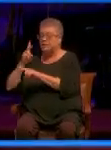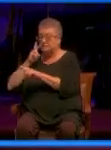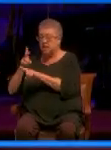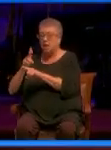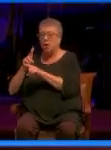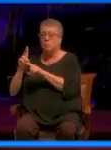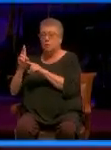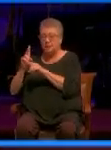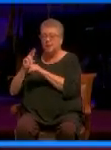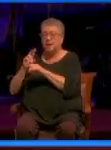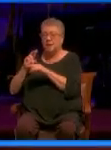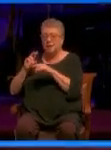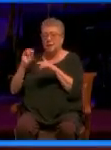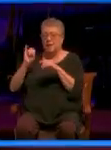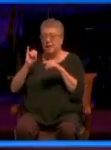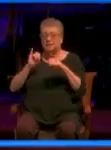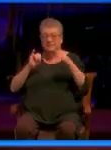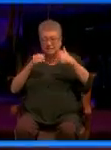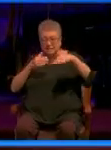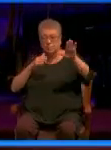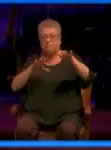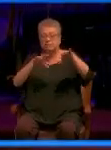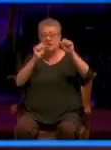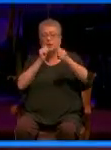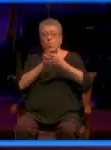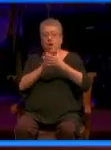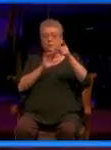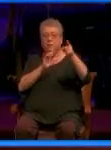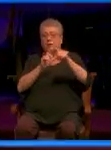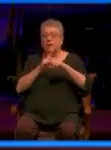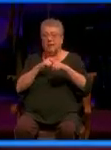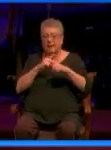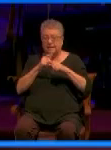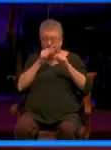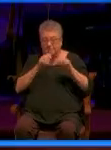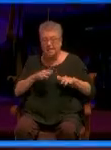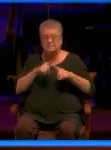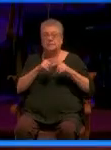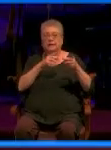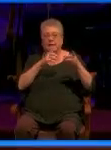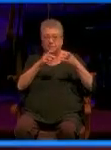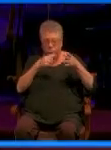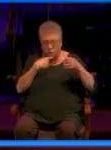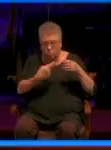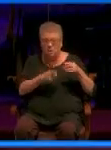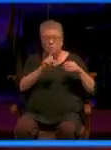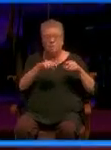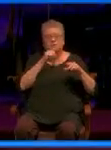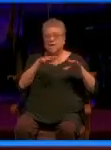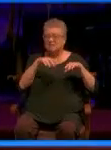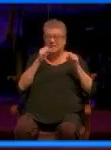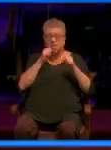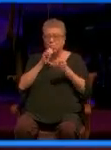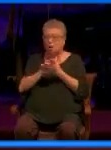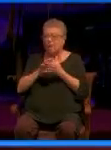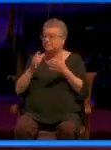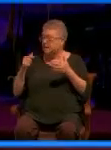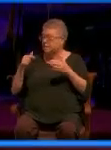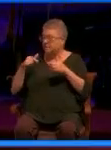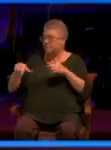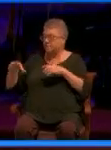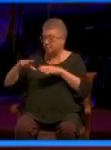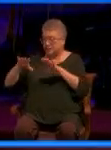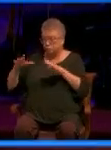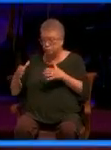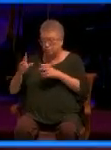had blessed Jacob, sent him away to take a wife from there, and he blessed him and directed him, you must not take a wife. And so verse 7, and that Jacob